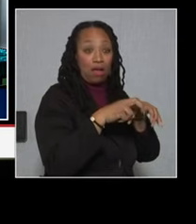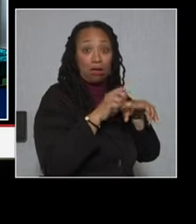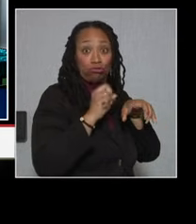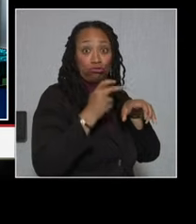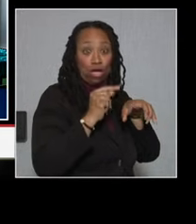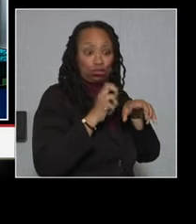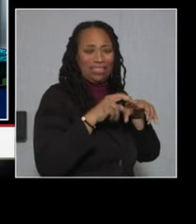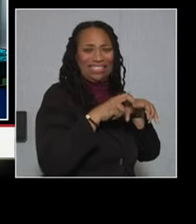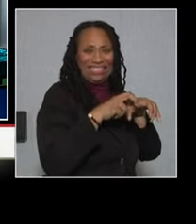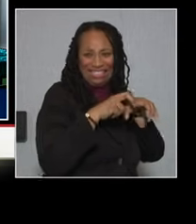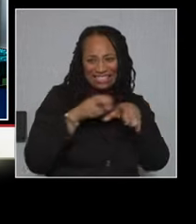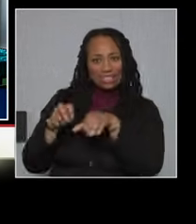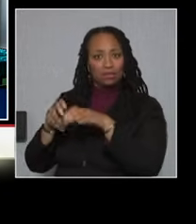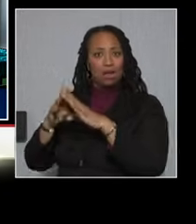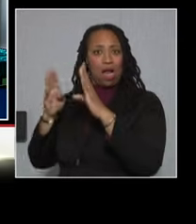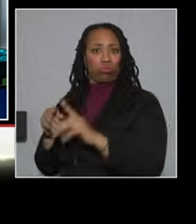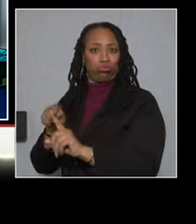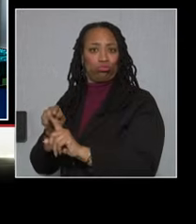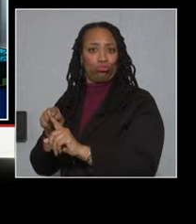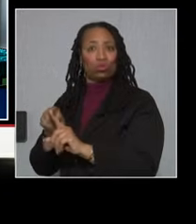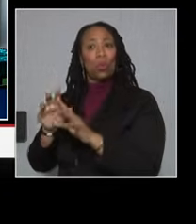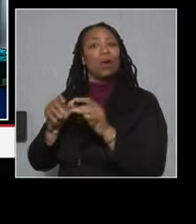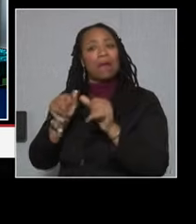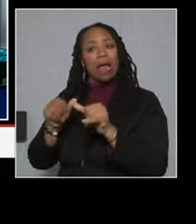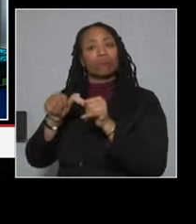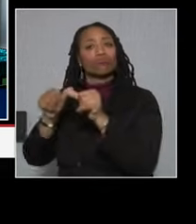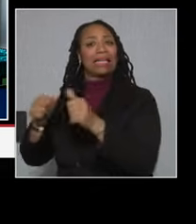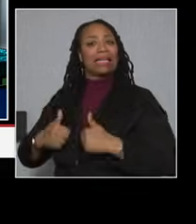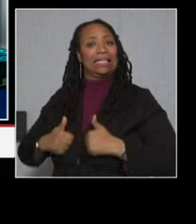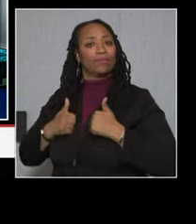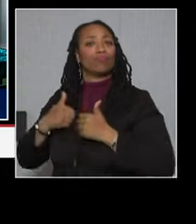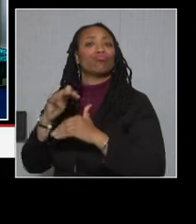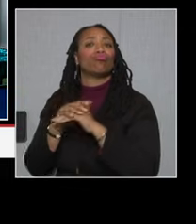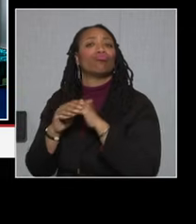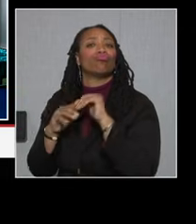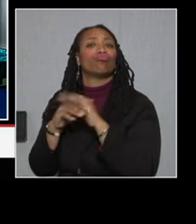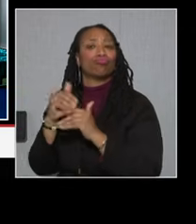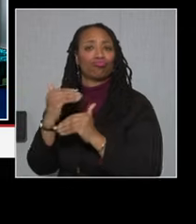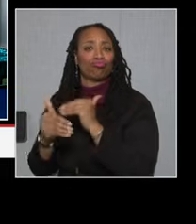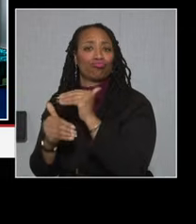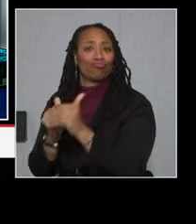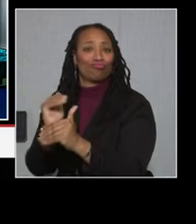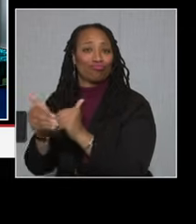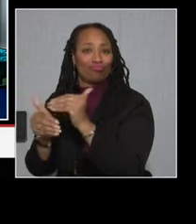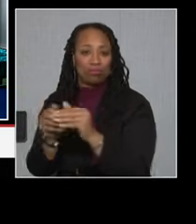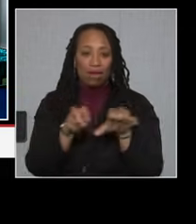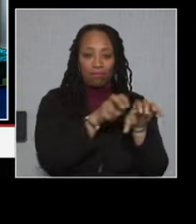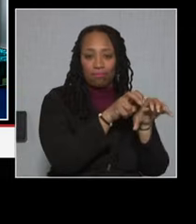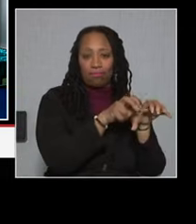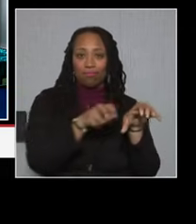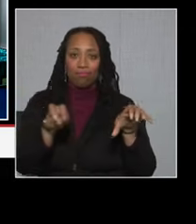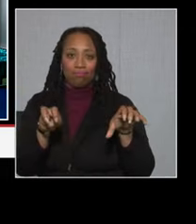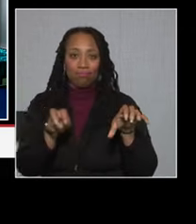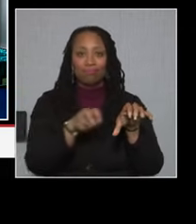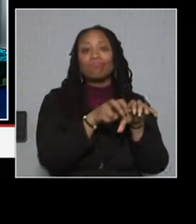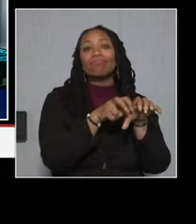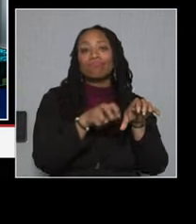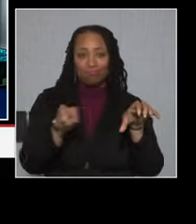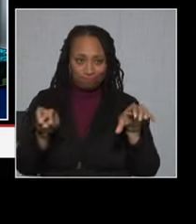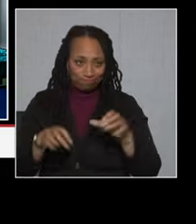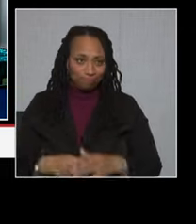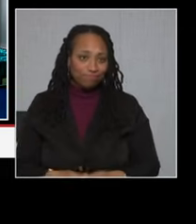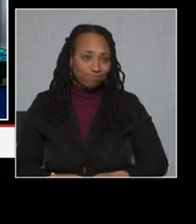blends into the community in which most members of the community don't actually know that the majority of the folks in that building actually were unsheltered before they came